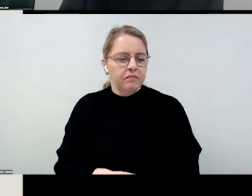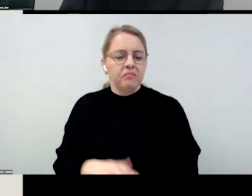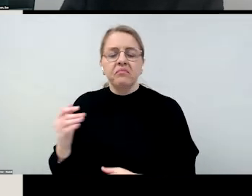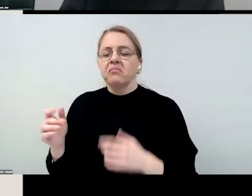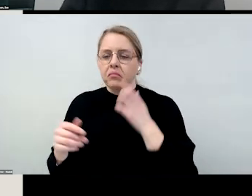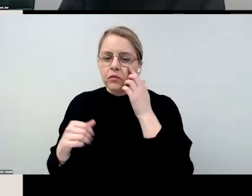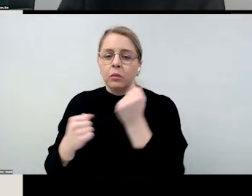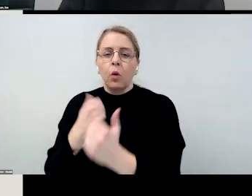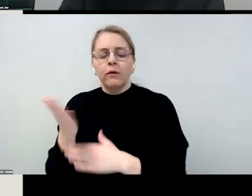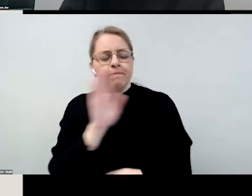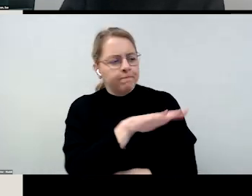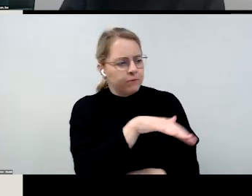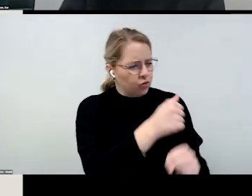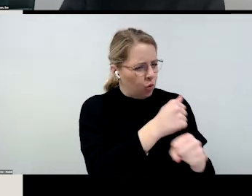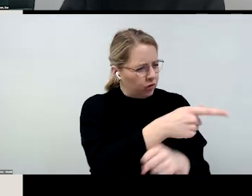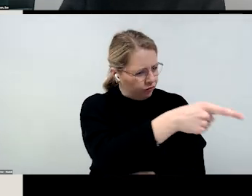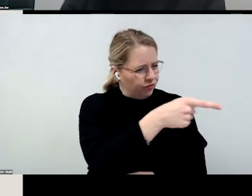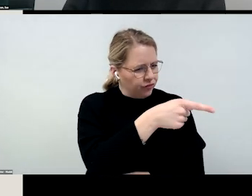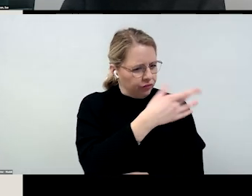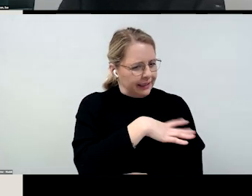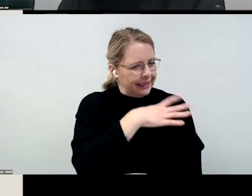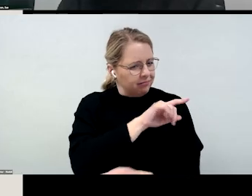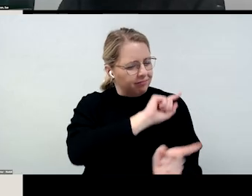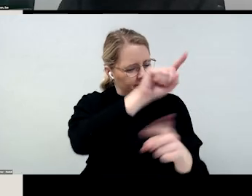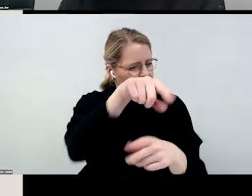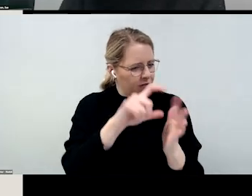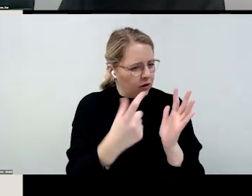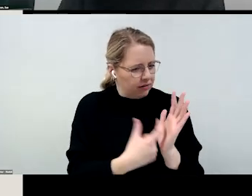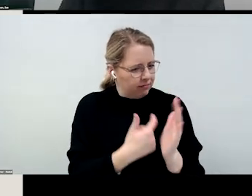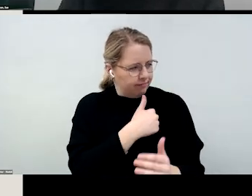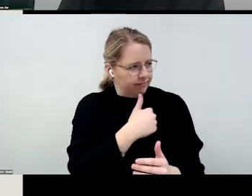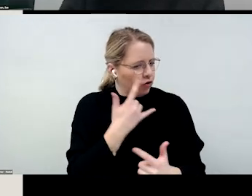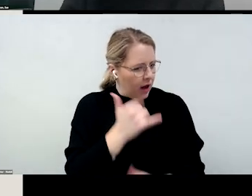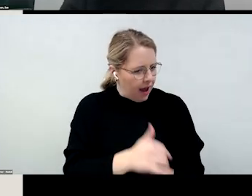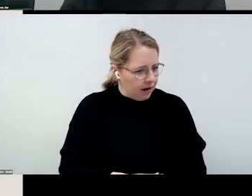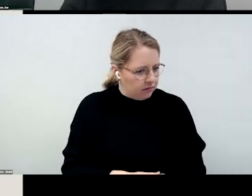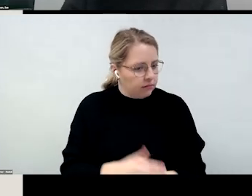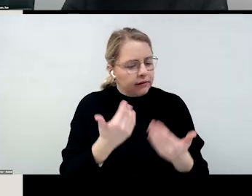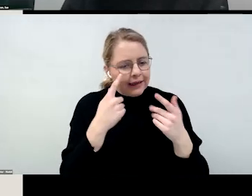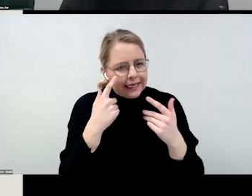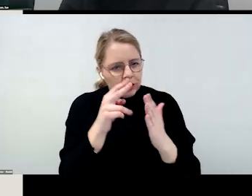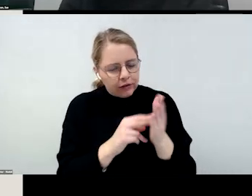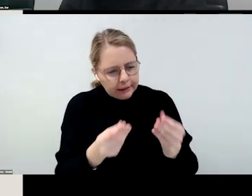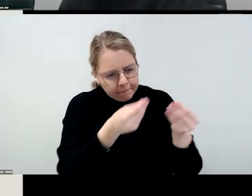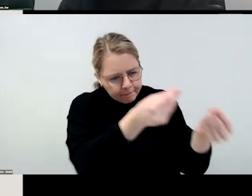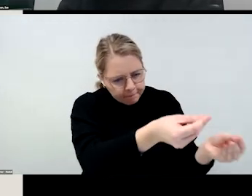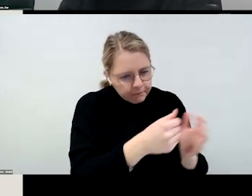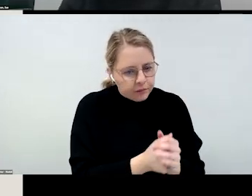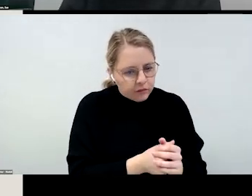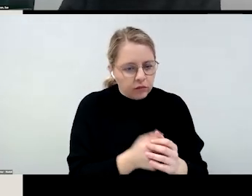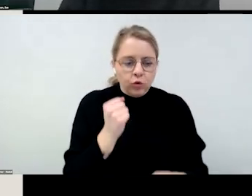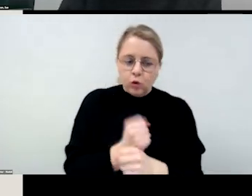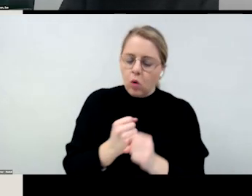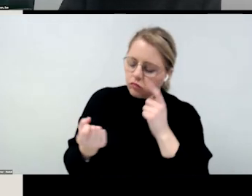checkup and talks to George about what this might involve using easy read resources to support George's understanding. George understands